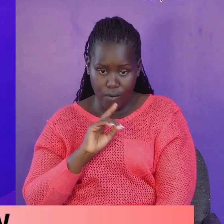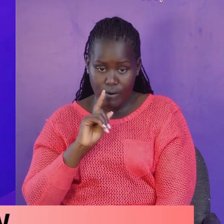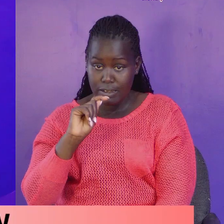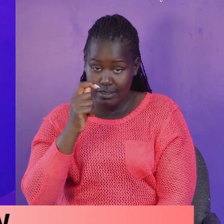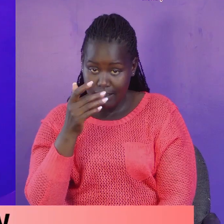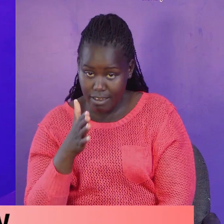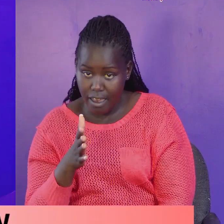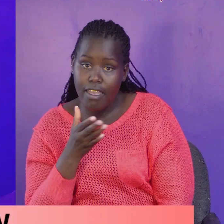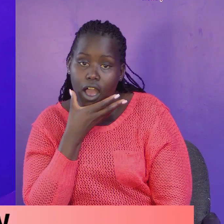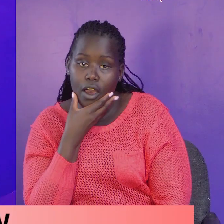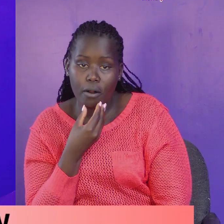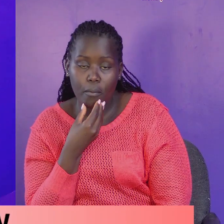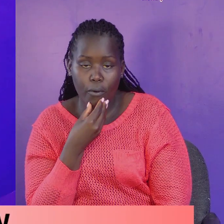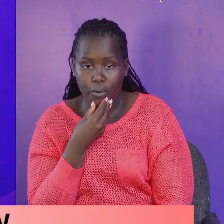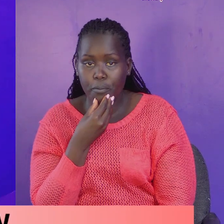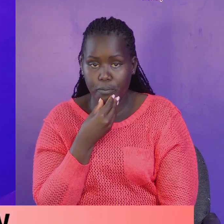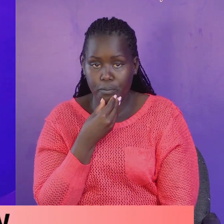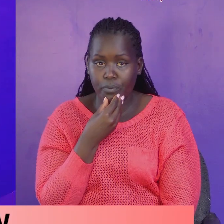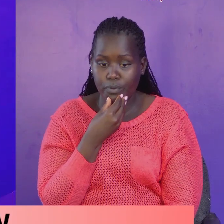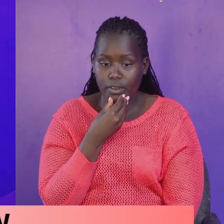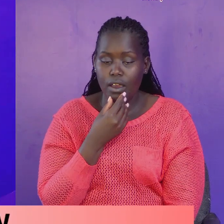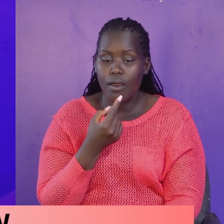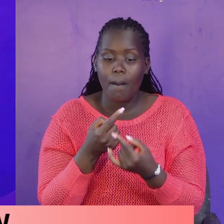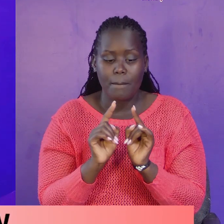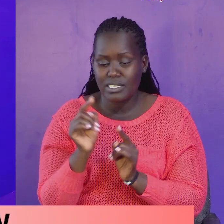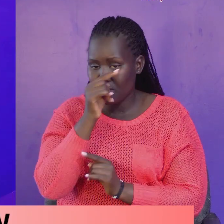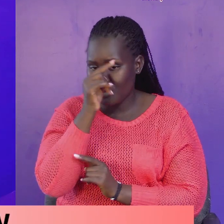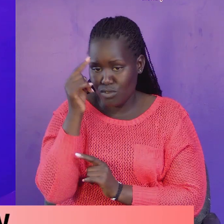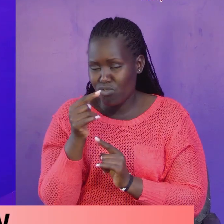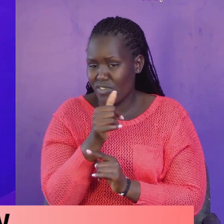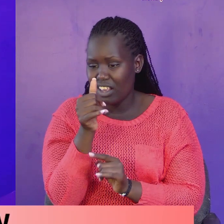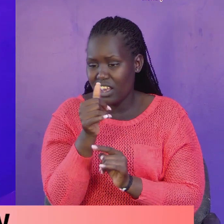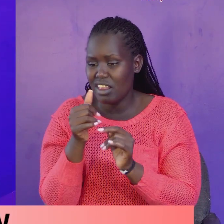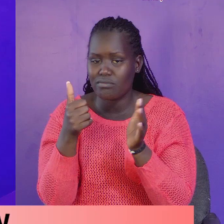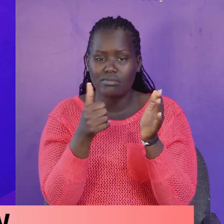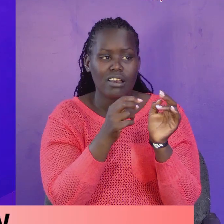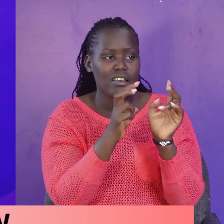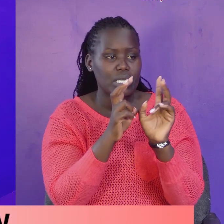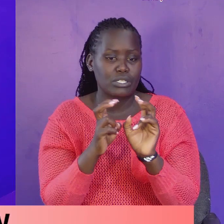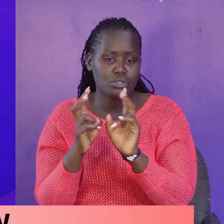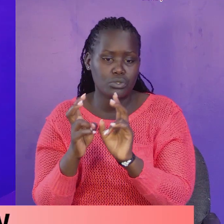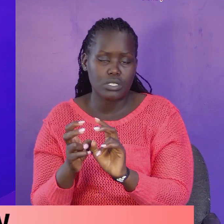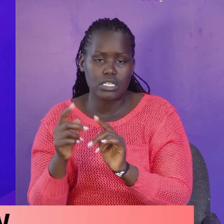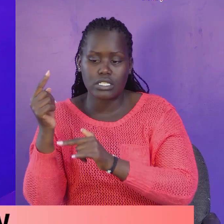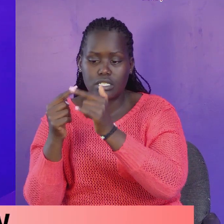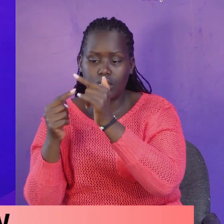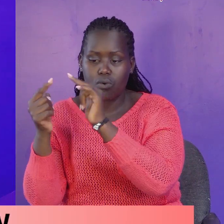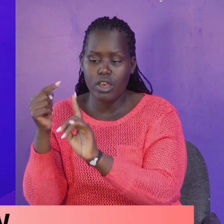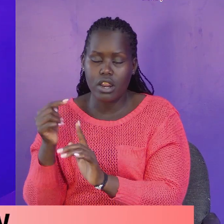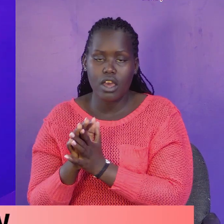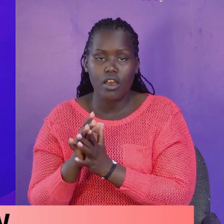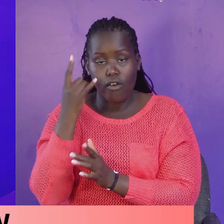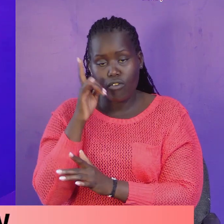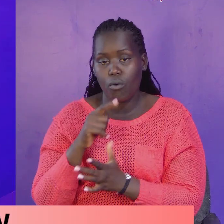we still won in another way. But due to circumstances, Yeah. it is the win goes for Uganda. Okay.